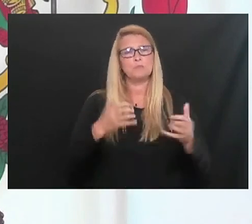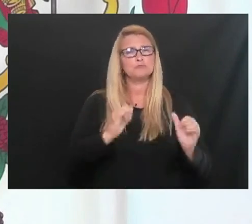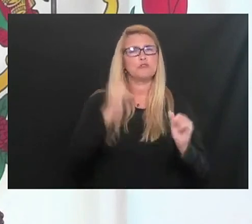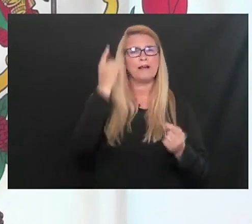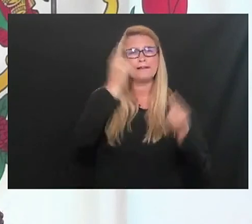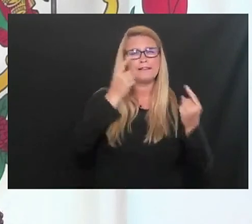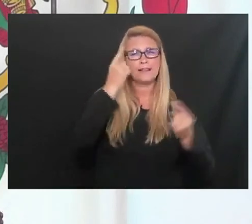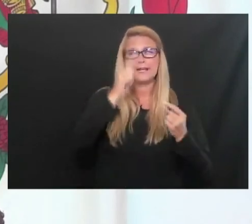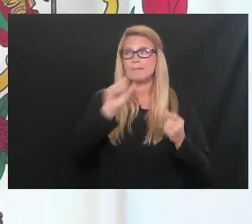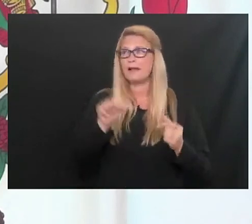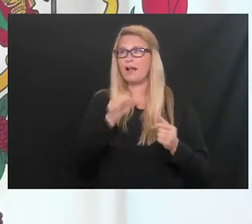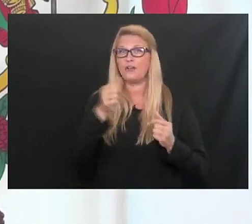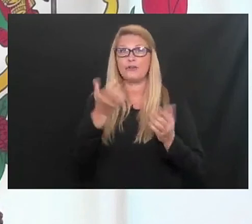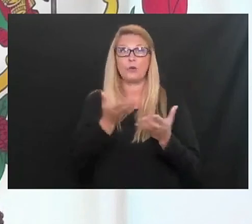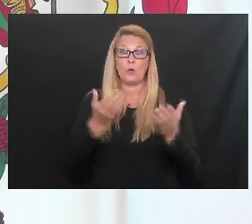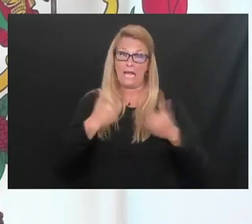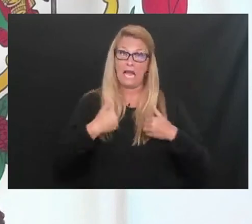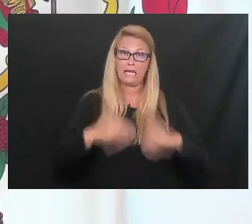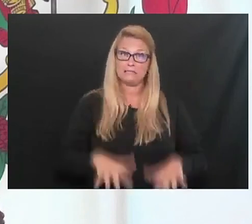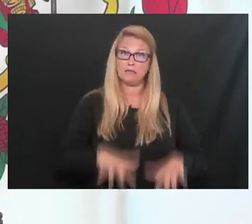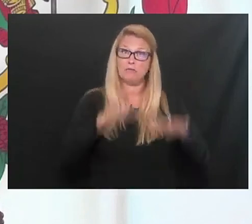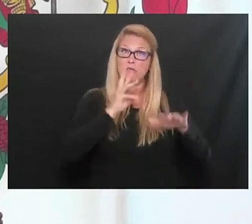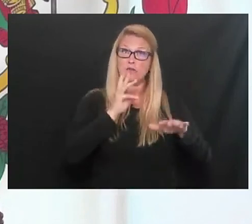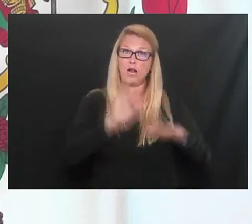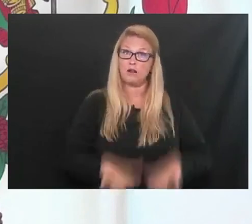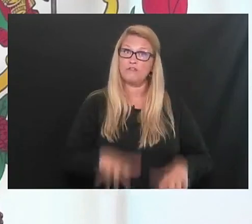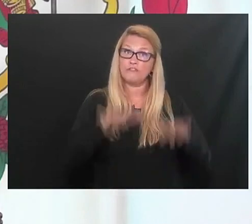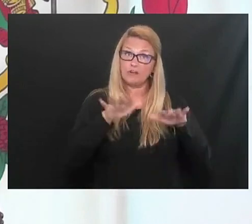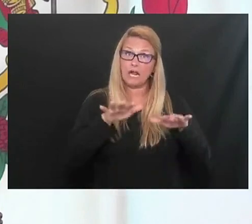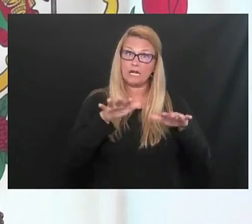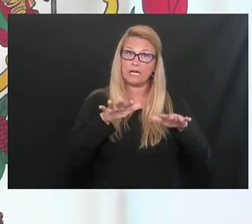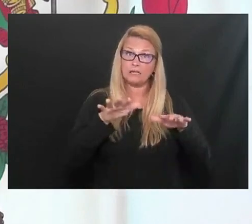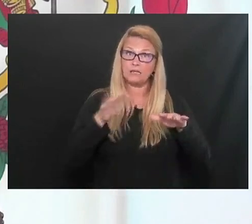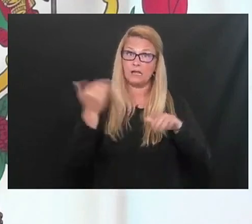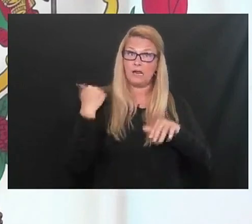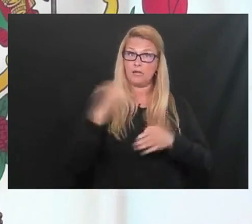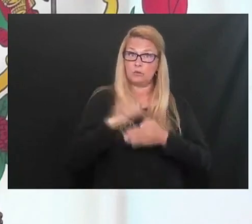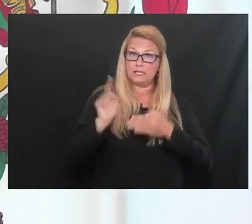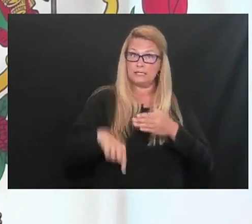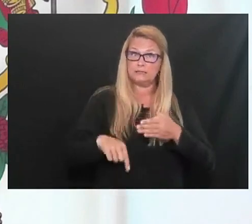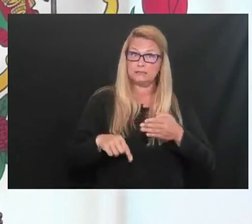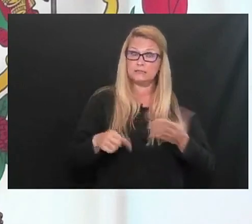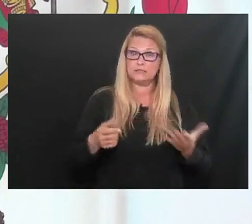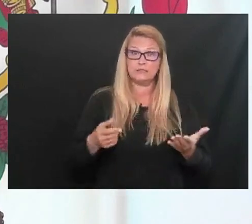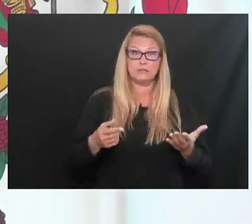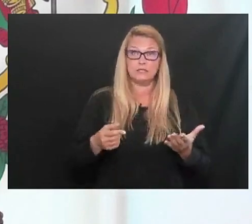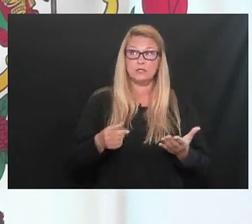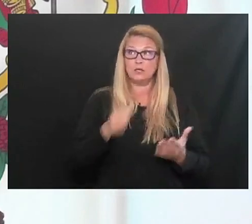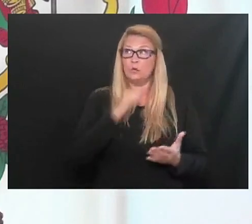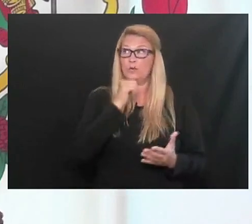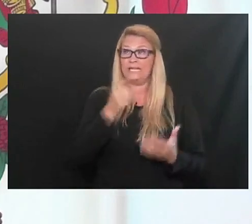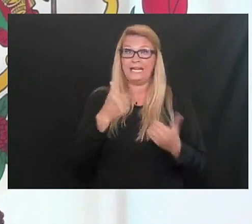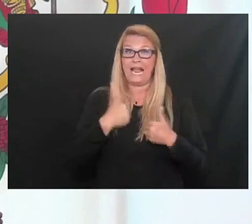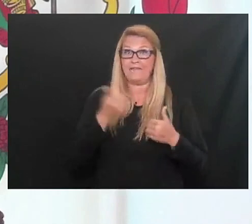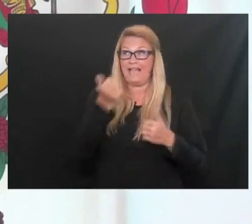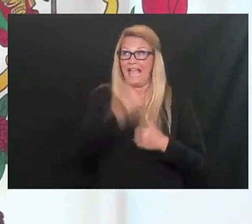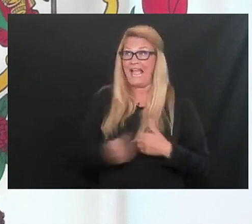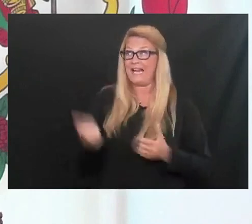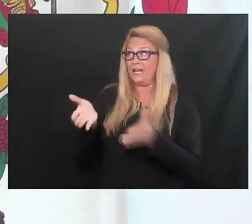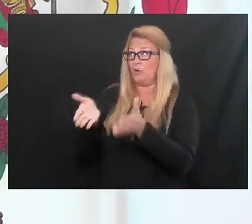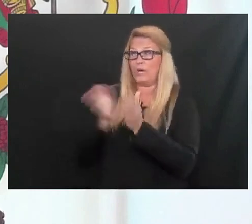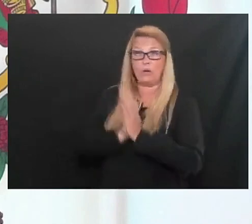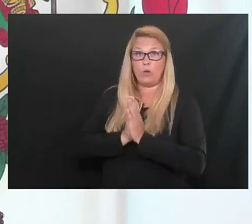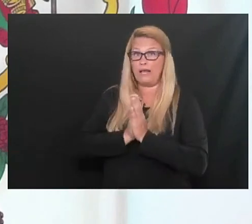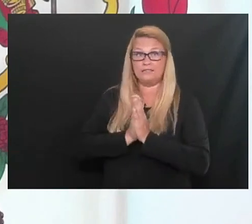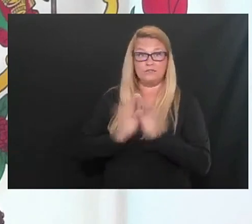we did have some flooding, over the weekend and everything, but we did not have any requests that came from